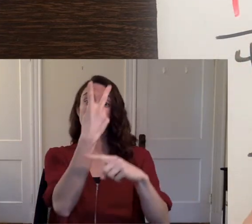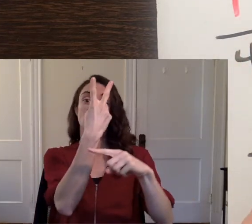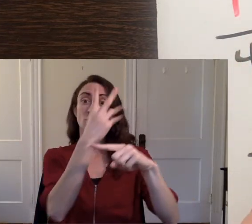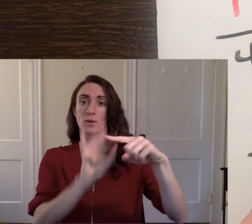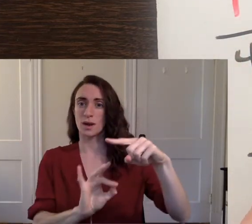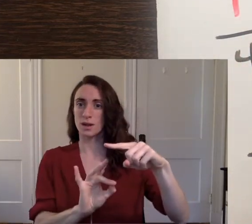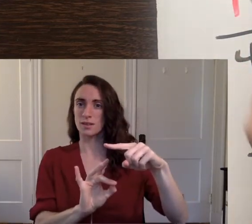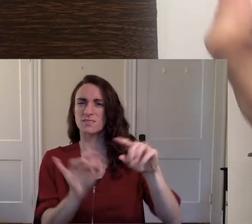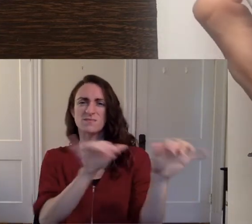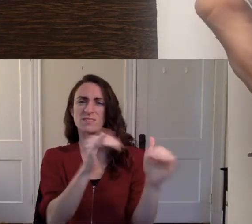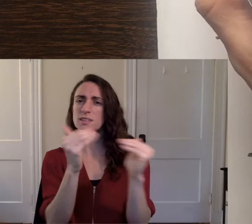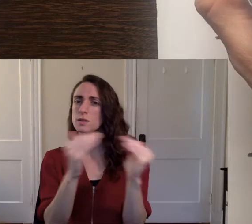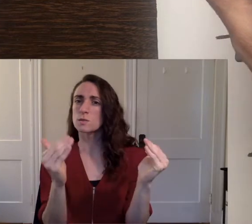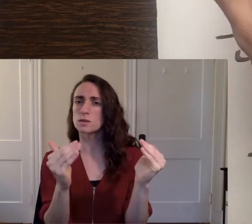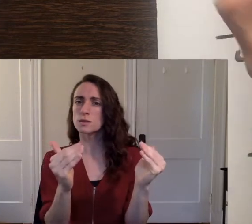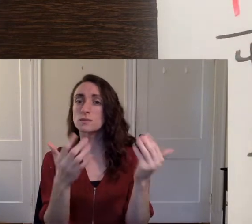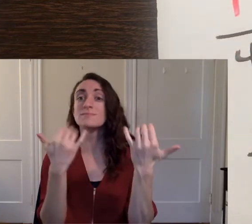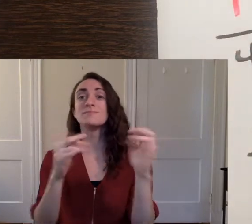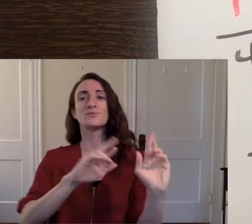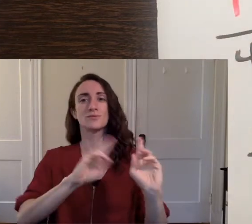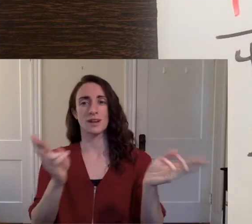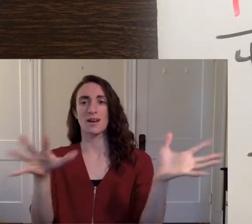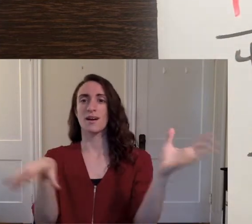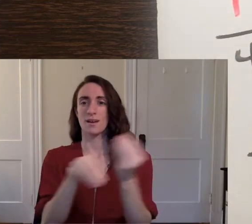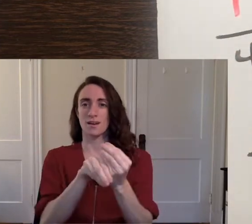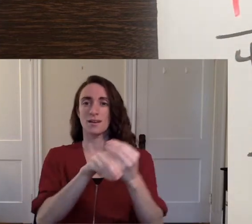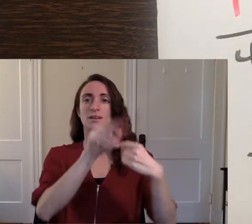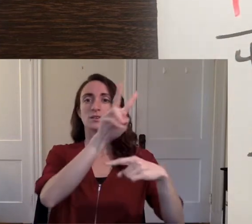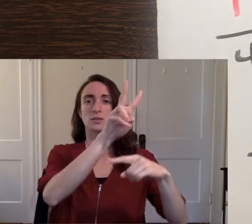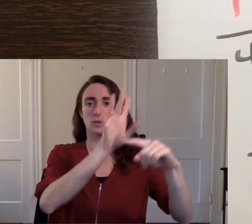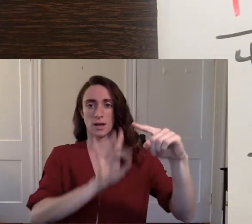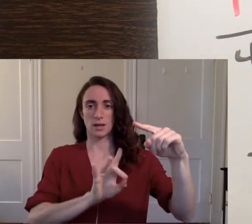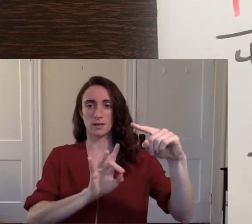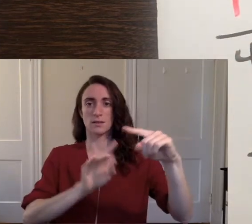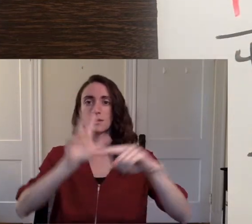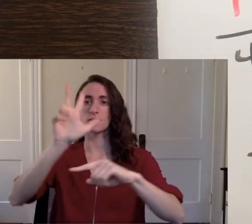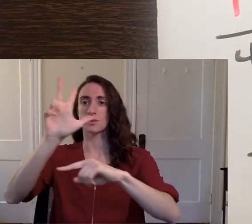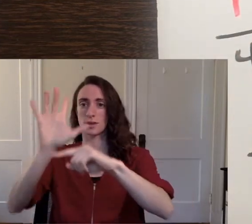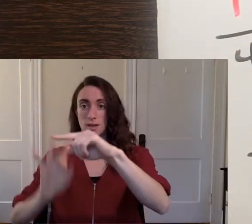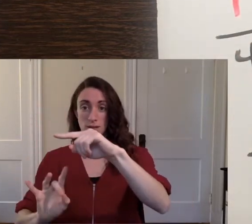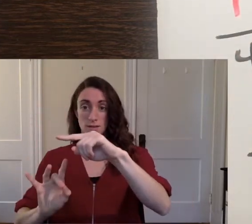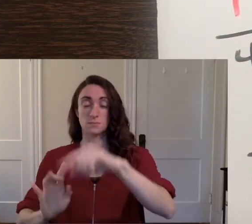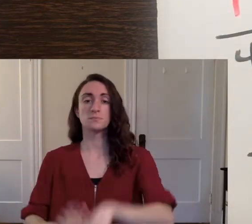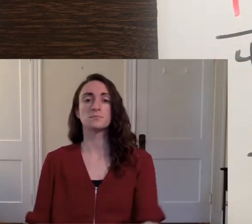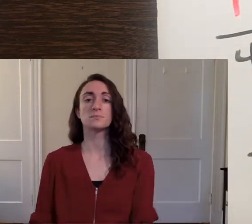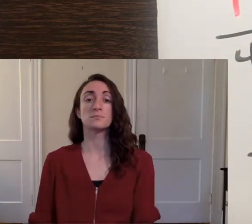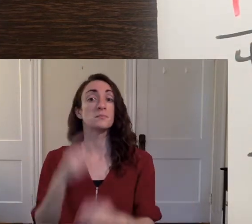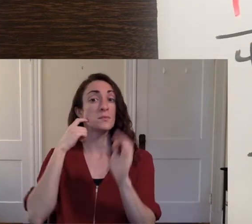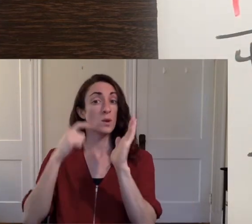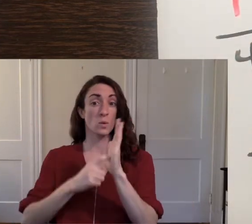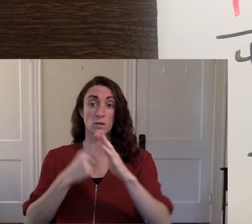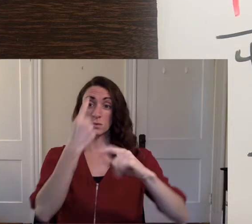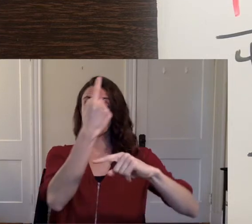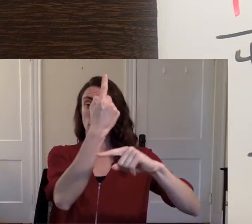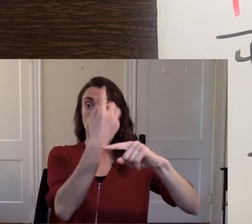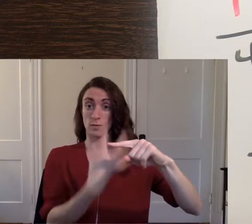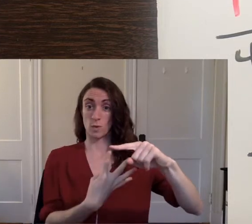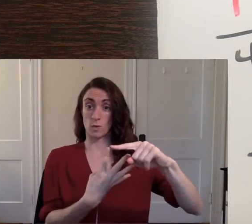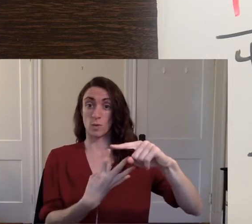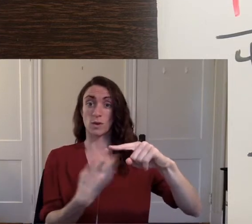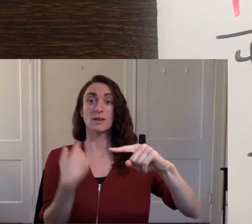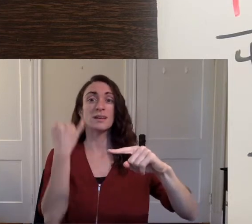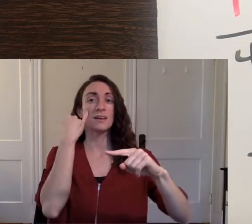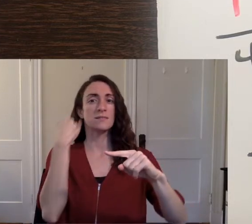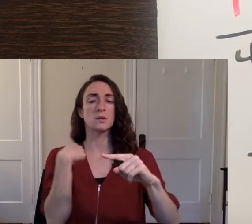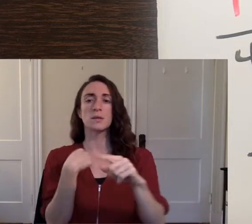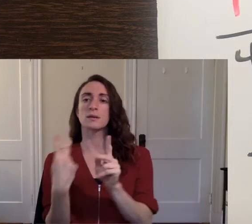as 2/8. And now all of our pieces are the same size in this addition problem. We've got 2/8 and 3/8, and we can add those together and